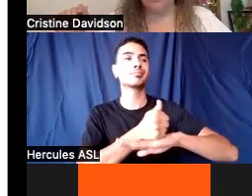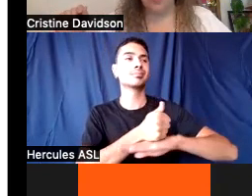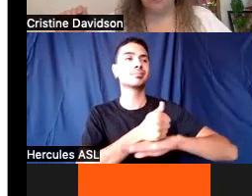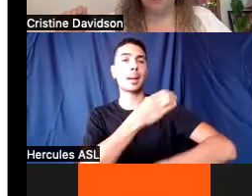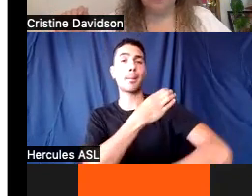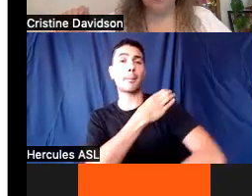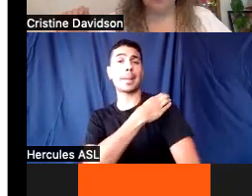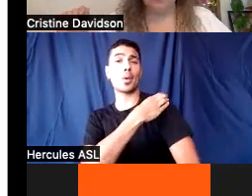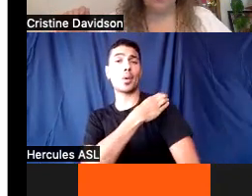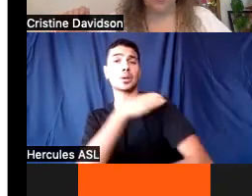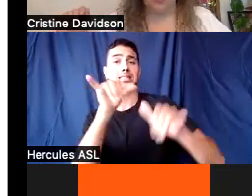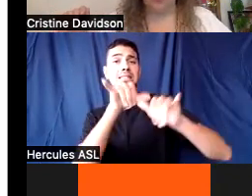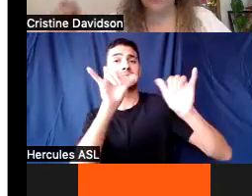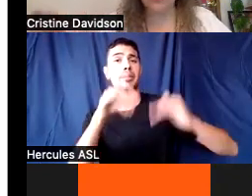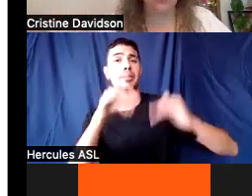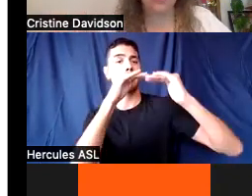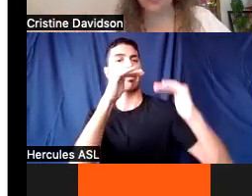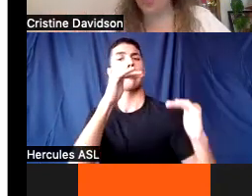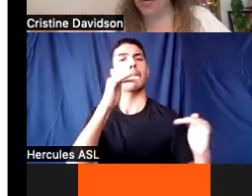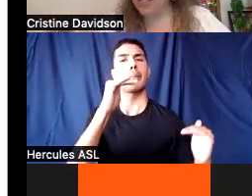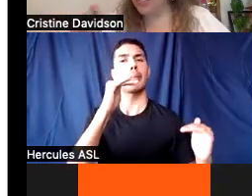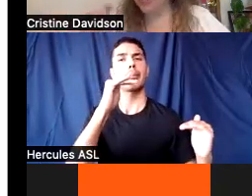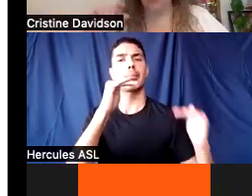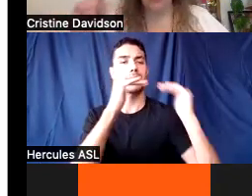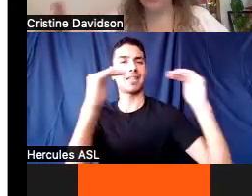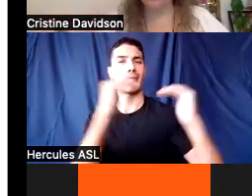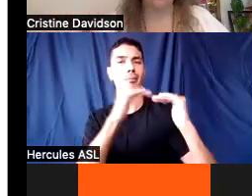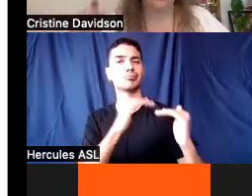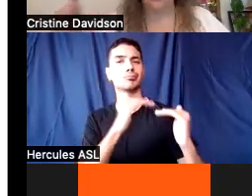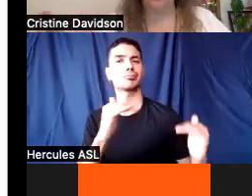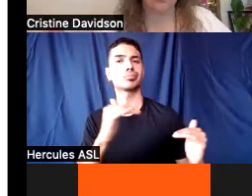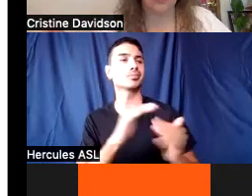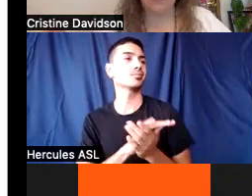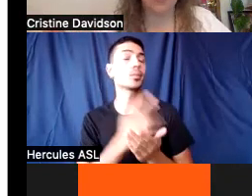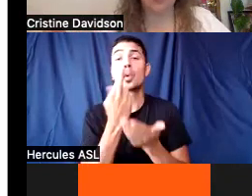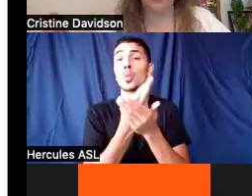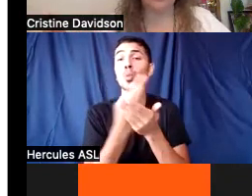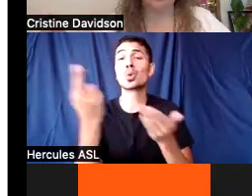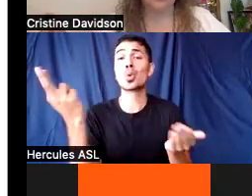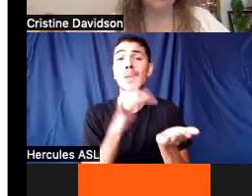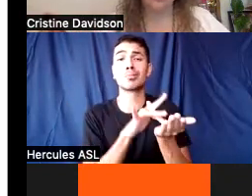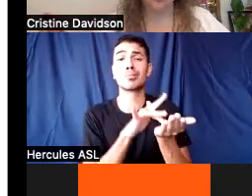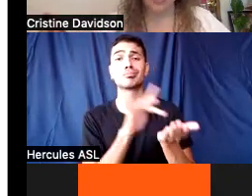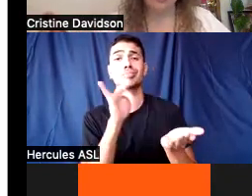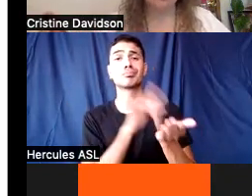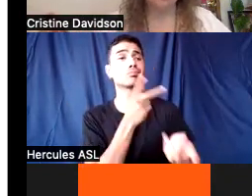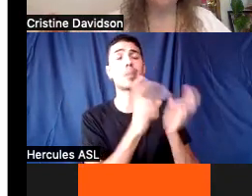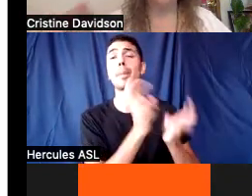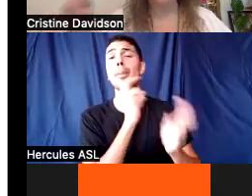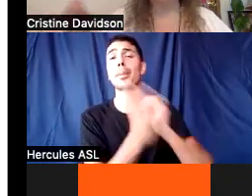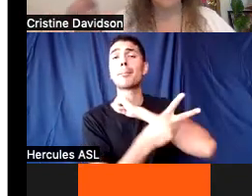about you know, resource extraction, like what can you get out of the people in the place that you're